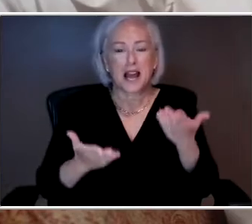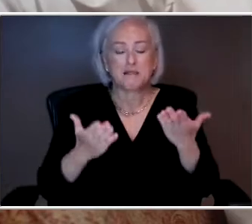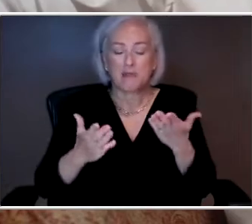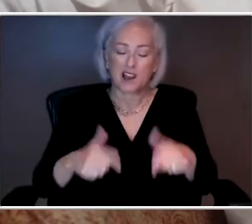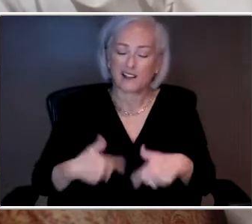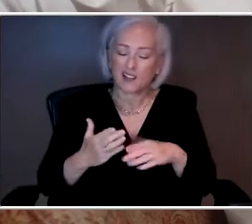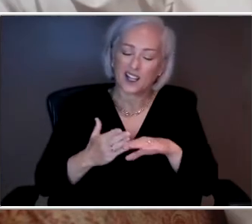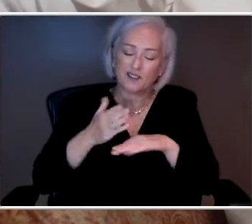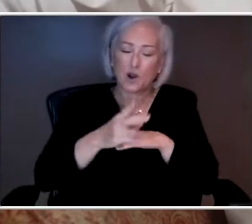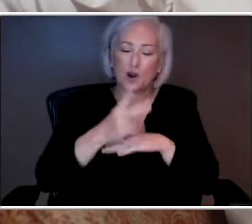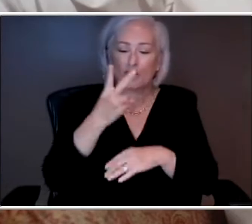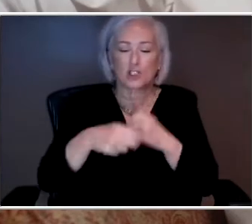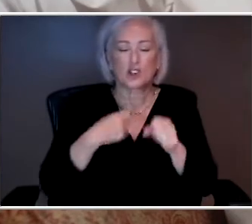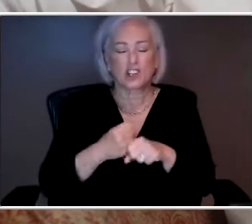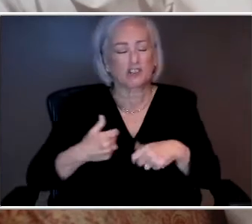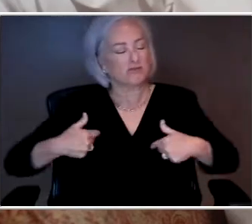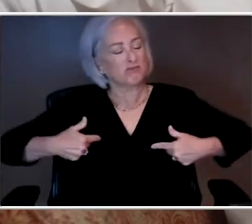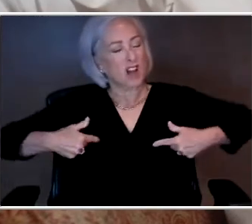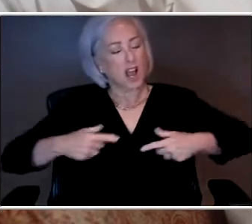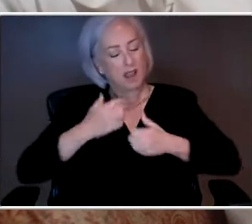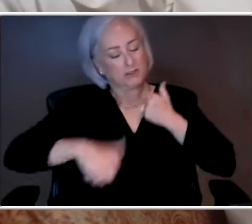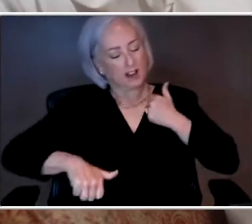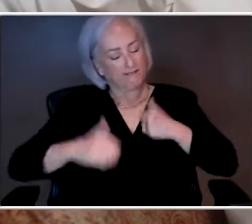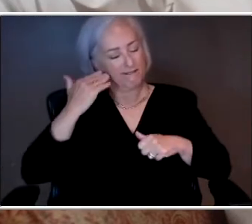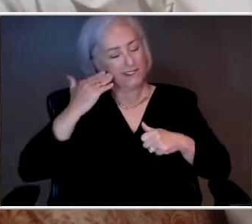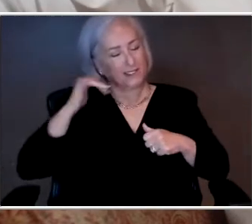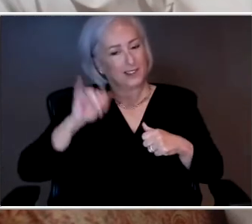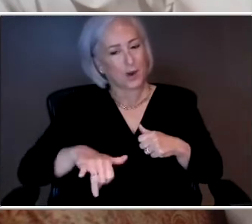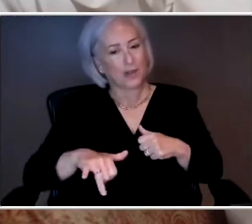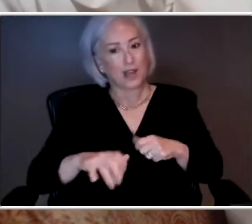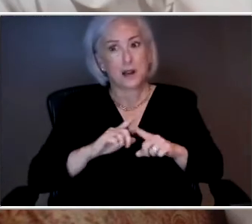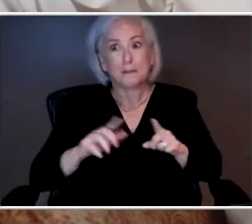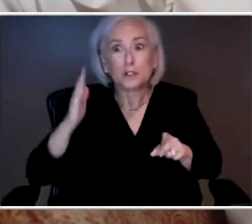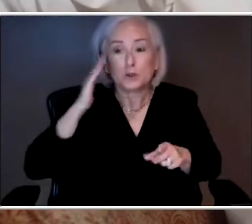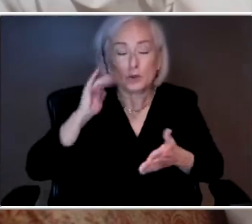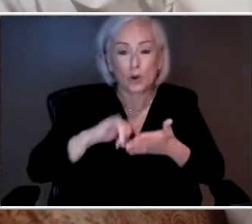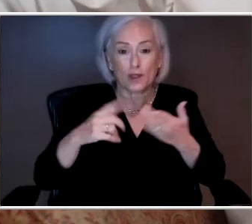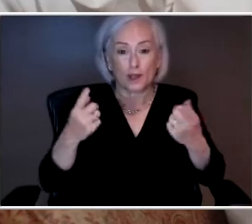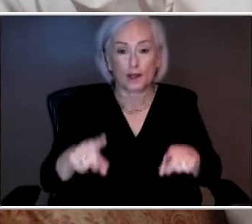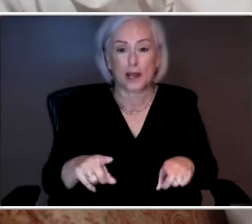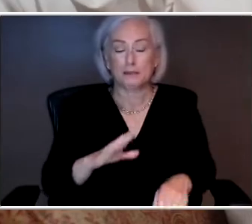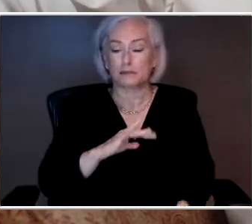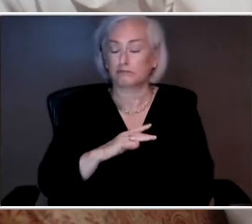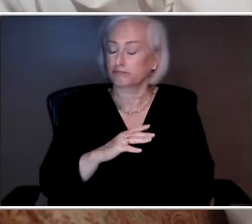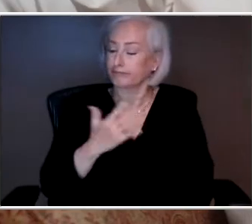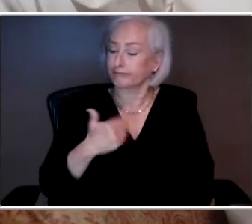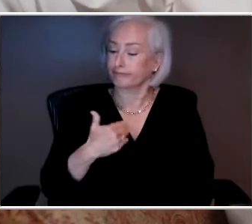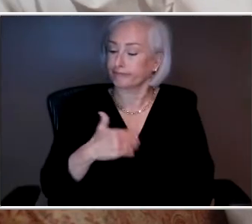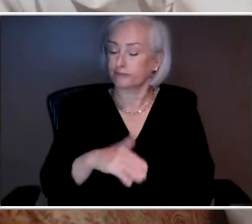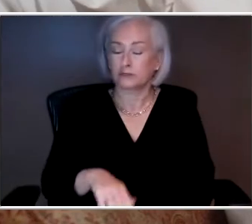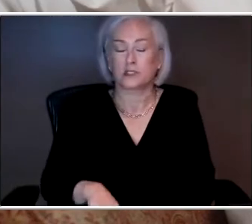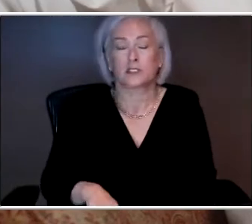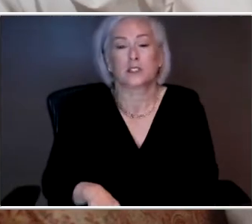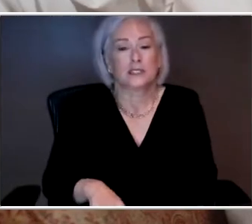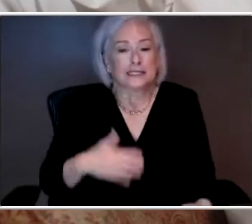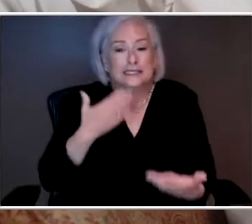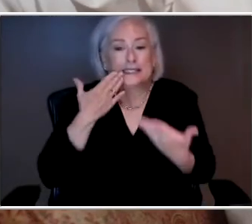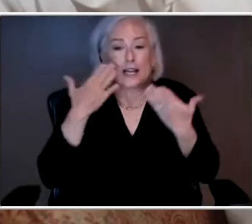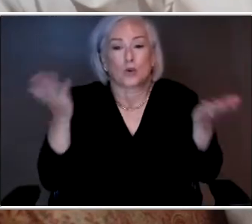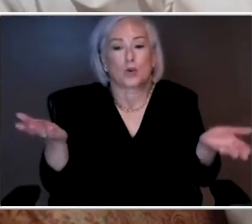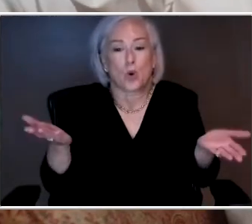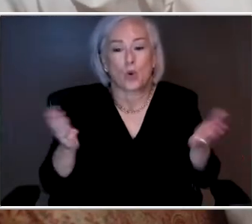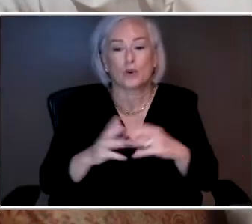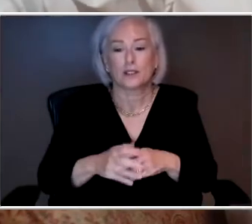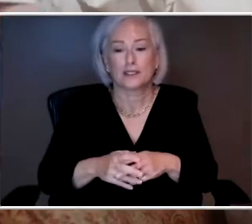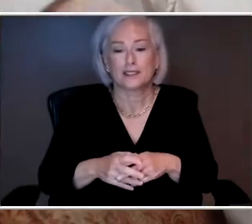that. But just to know that could happen, So anyway, I don't know. It's just, I look at him